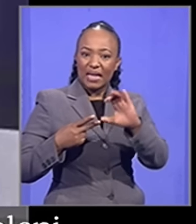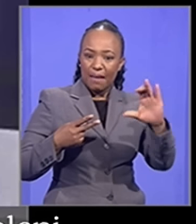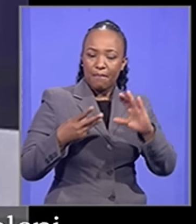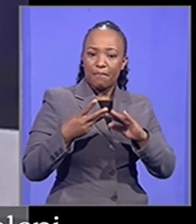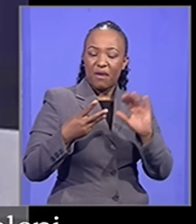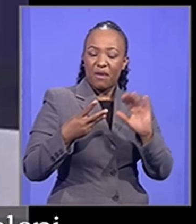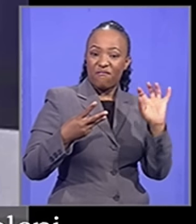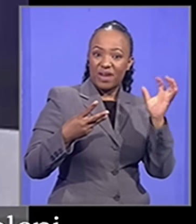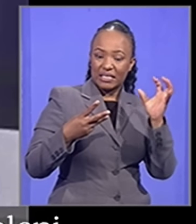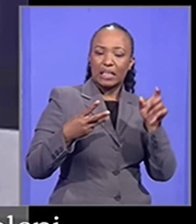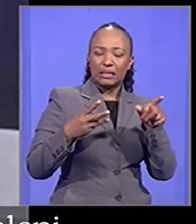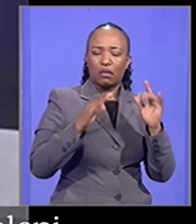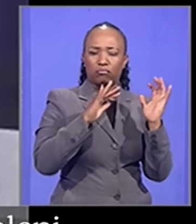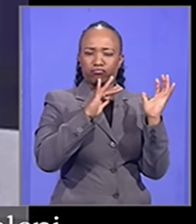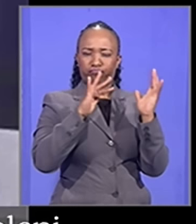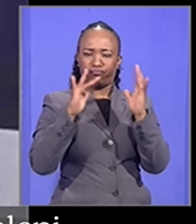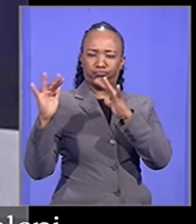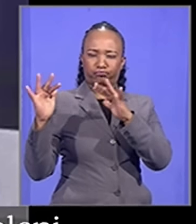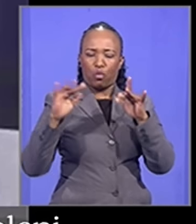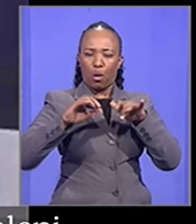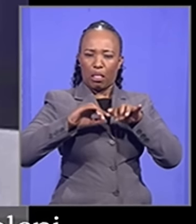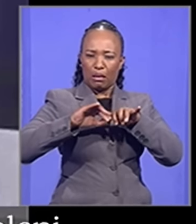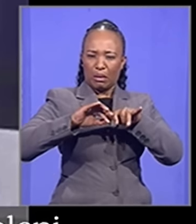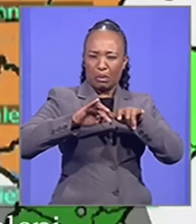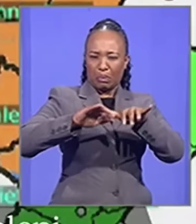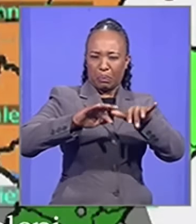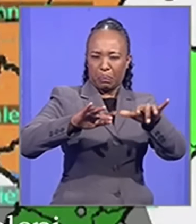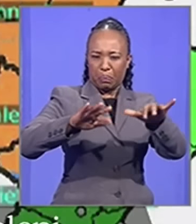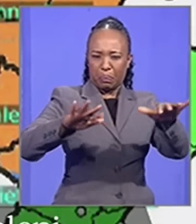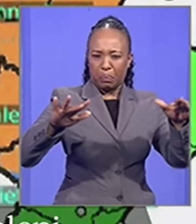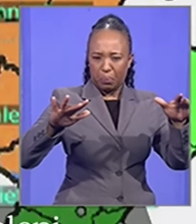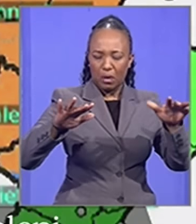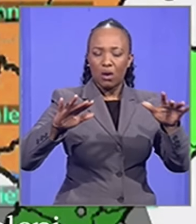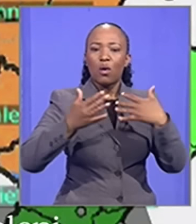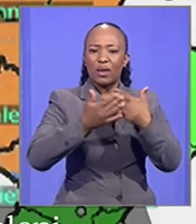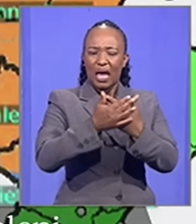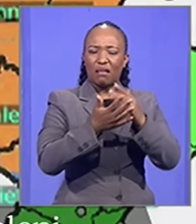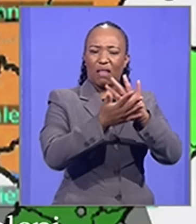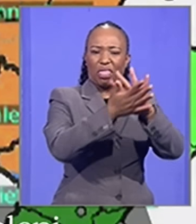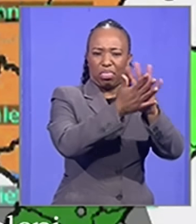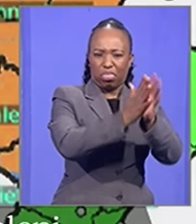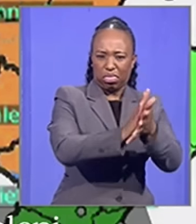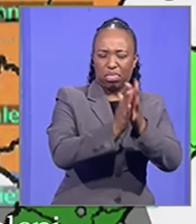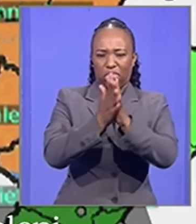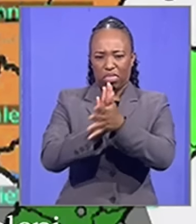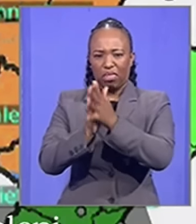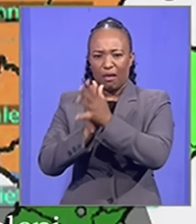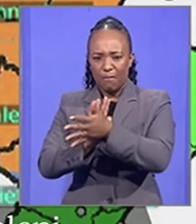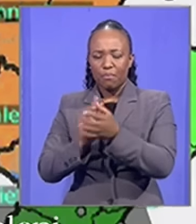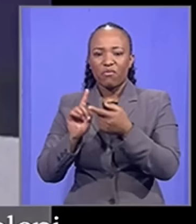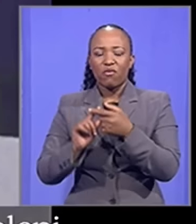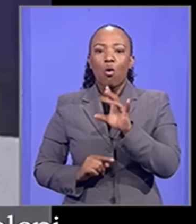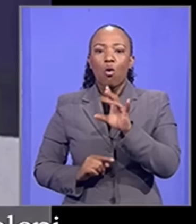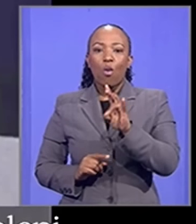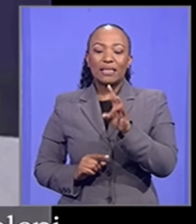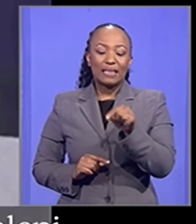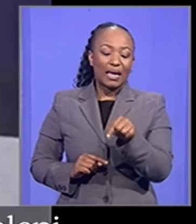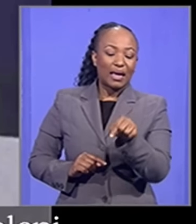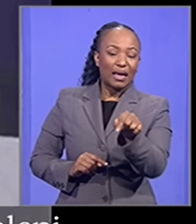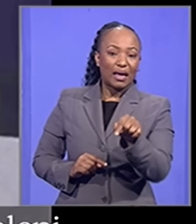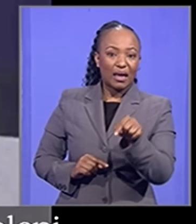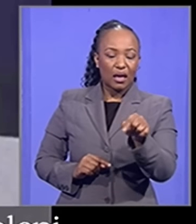ka osane. Moya o ka thusa mollo gore o tswele pele o bo senya mo diplekeng tseo go fitlhela ka laboraro mo re tlo bonang